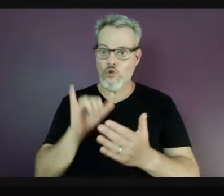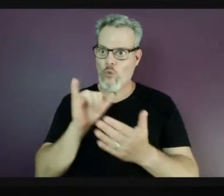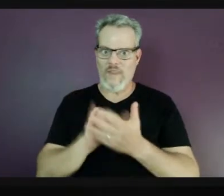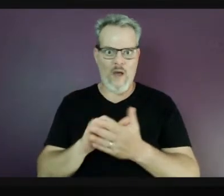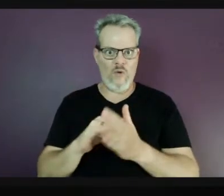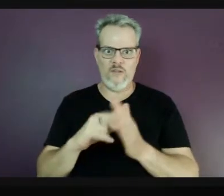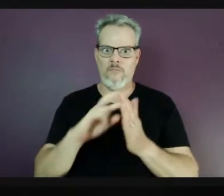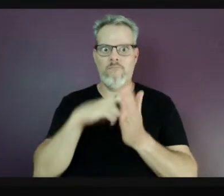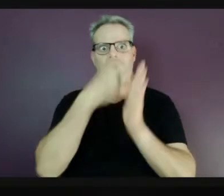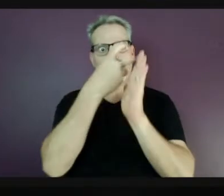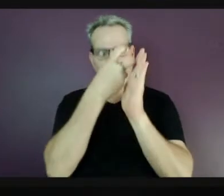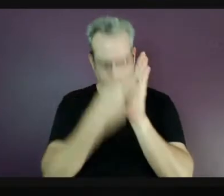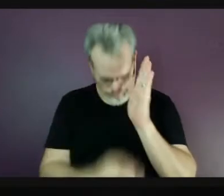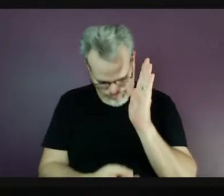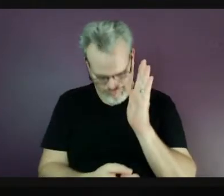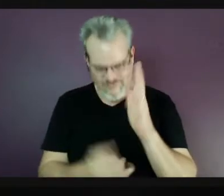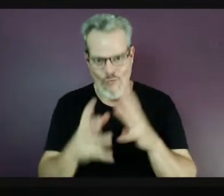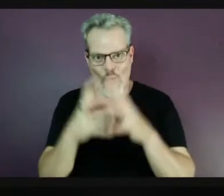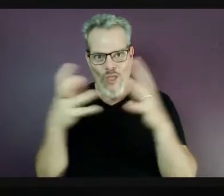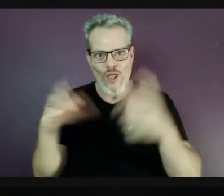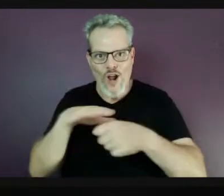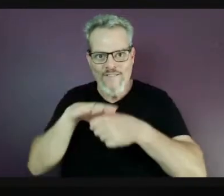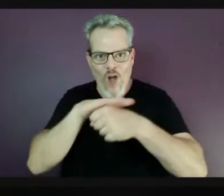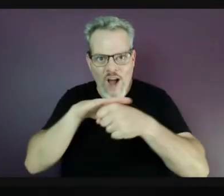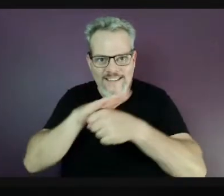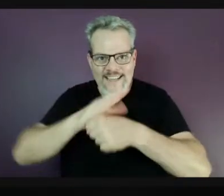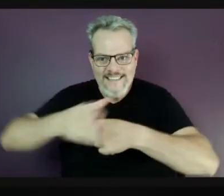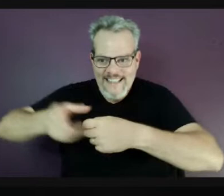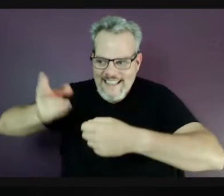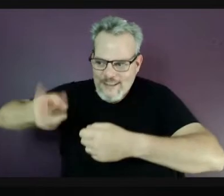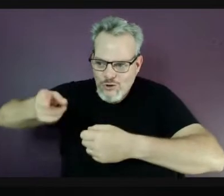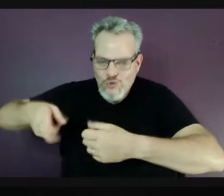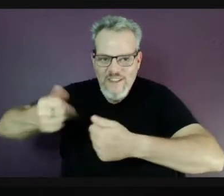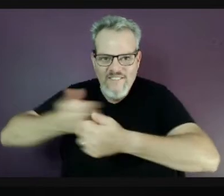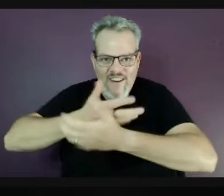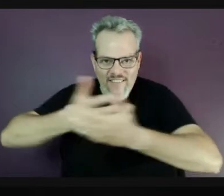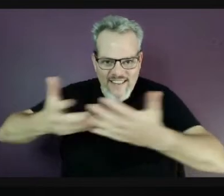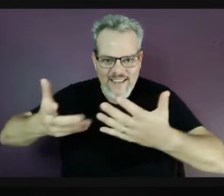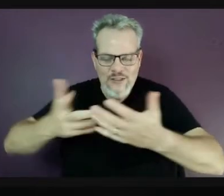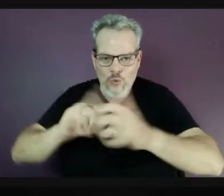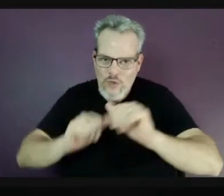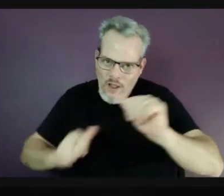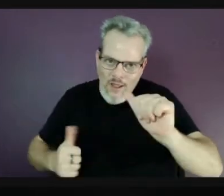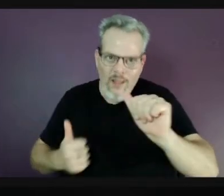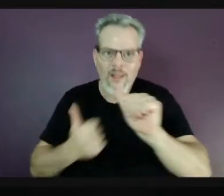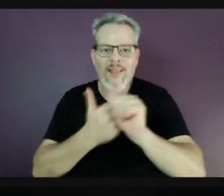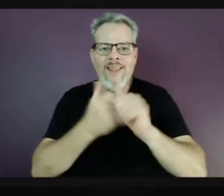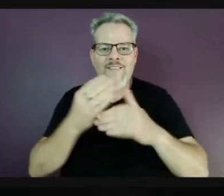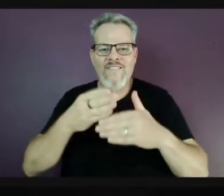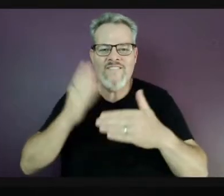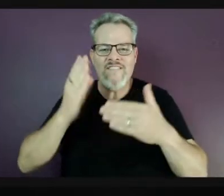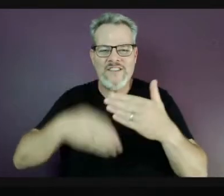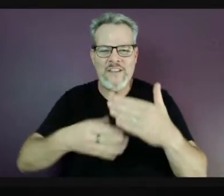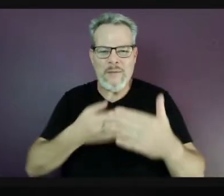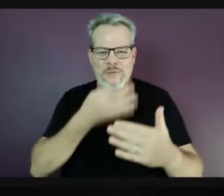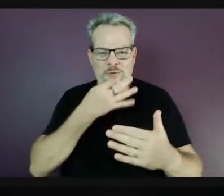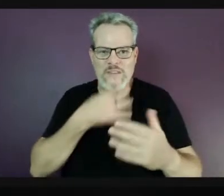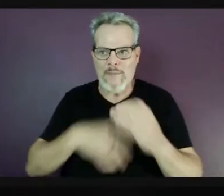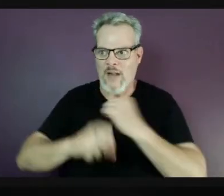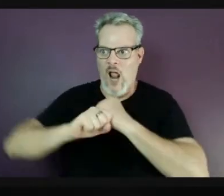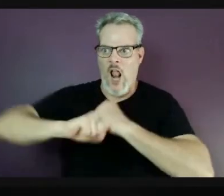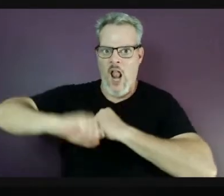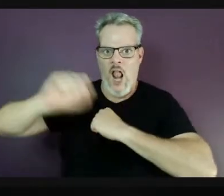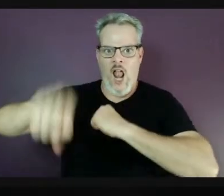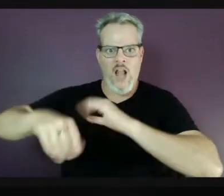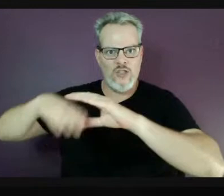that data and the context and the history of it. We'll lighten it up here and finish it up since we're been talking so long, and